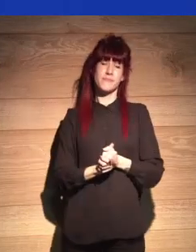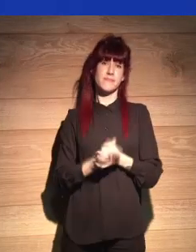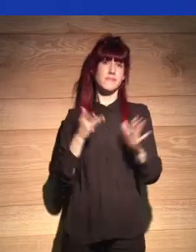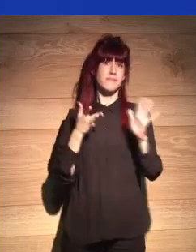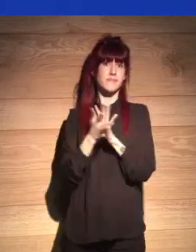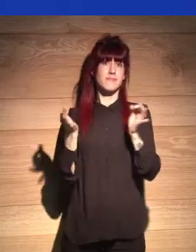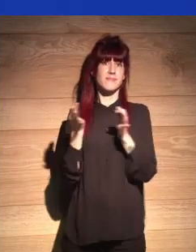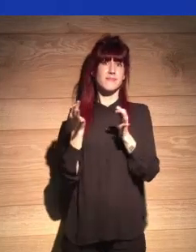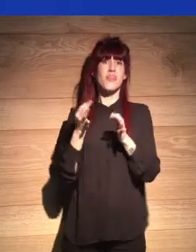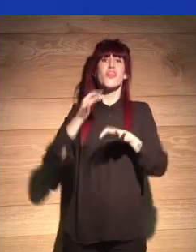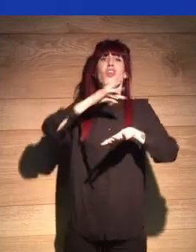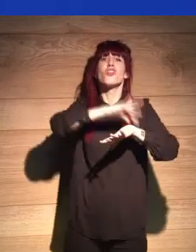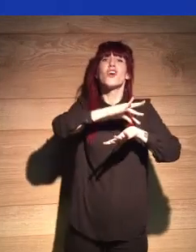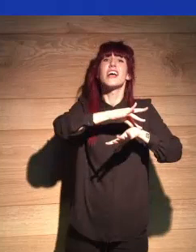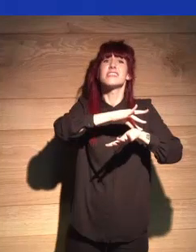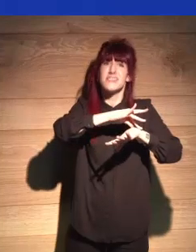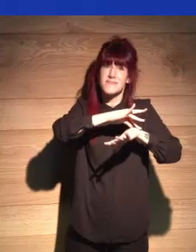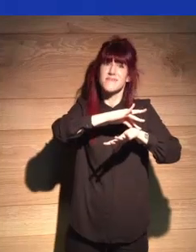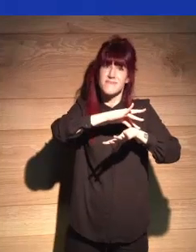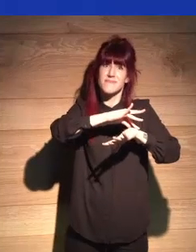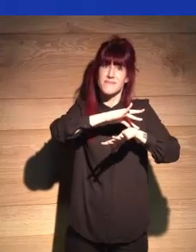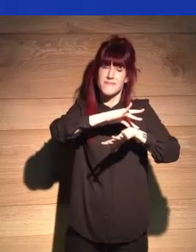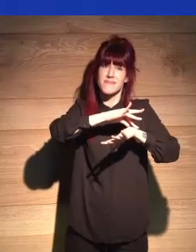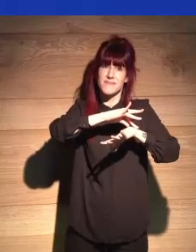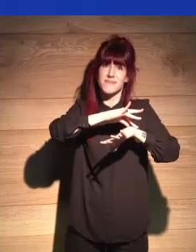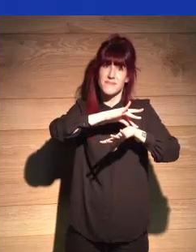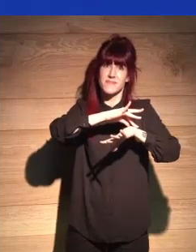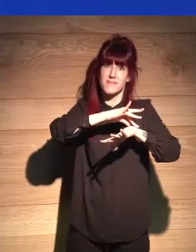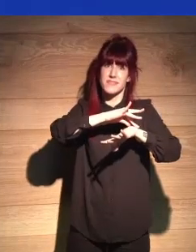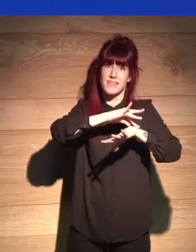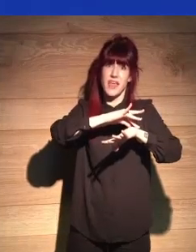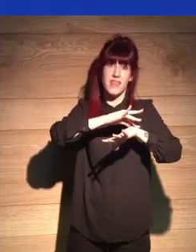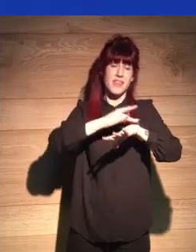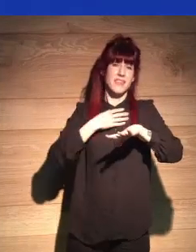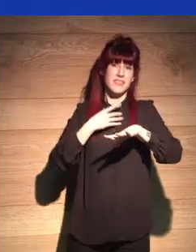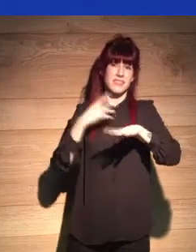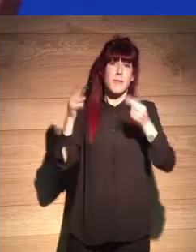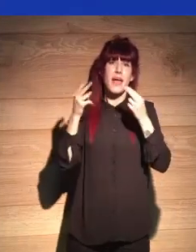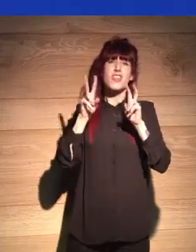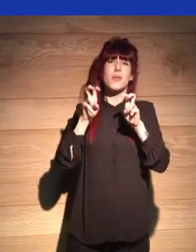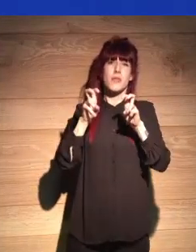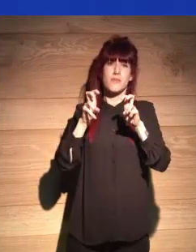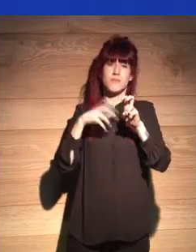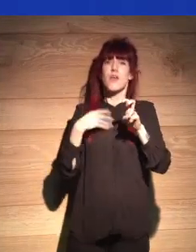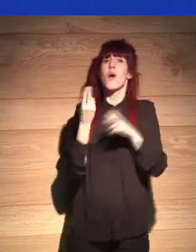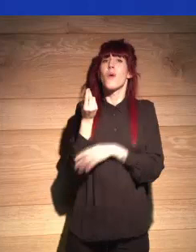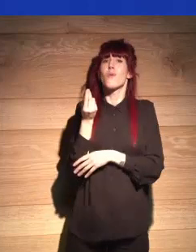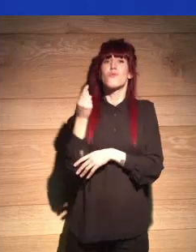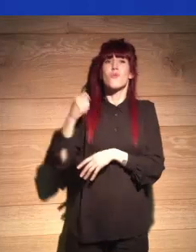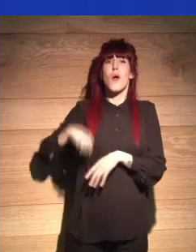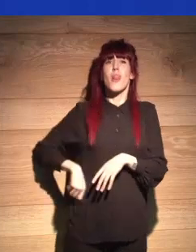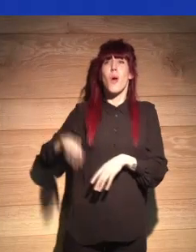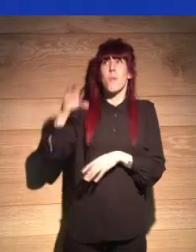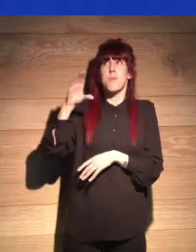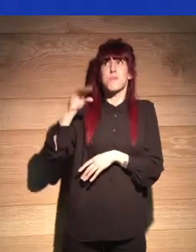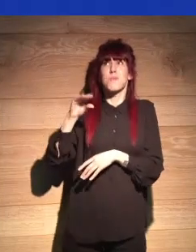women. These are doctors, because here we talk about innovation data. I don't know